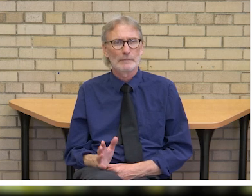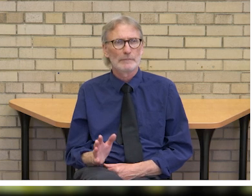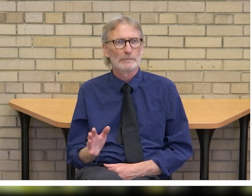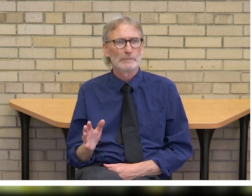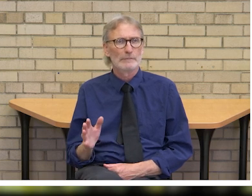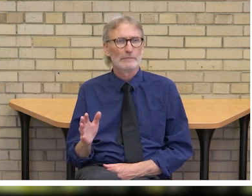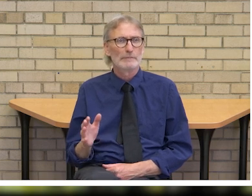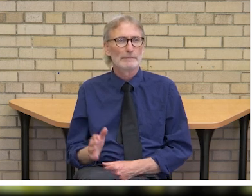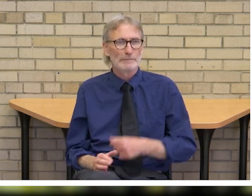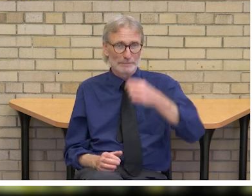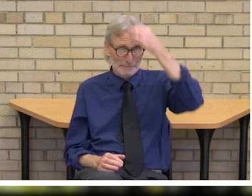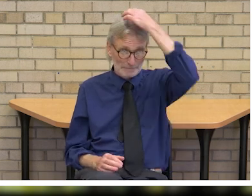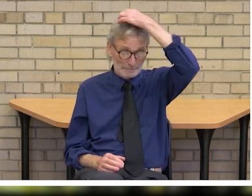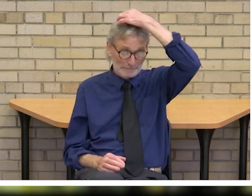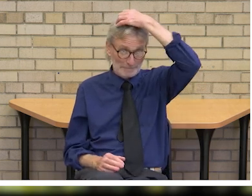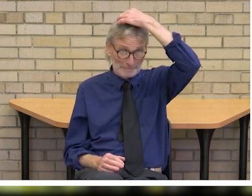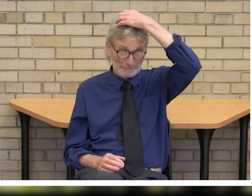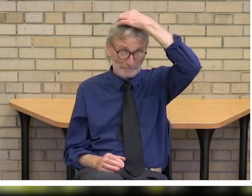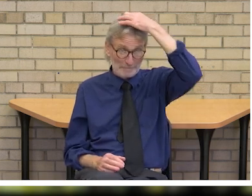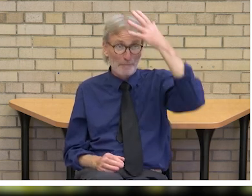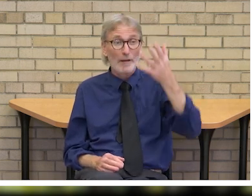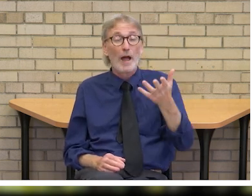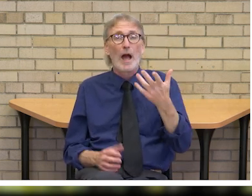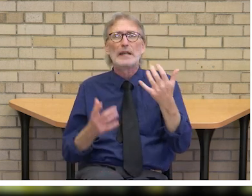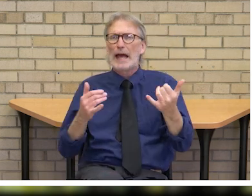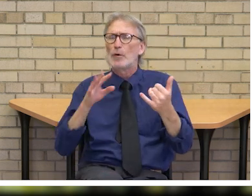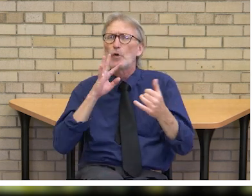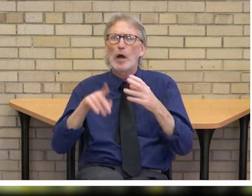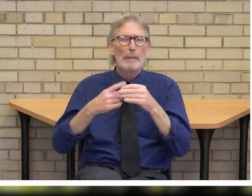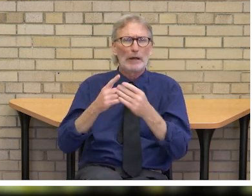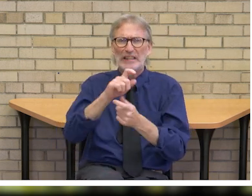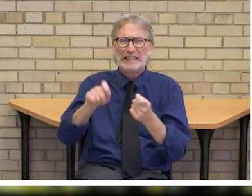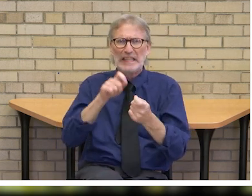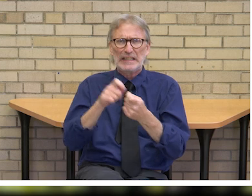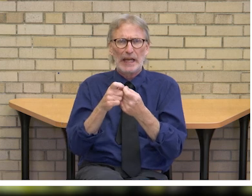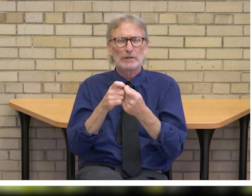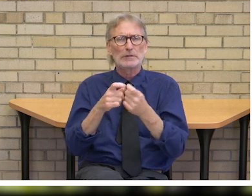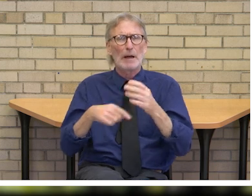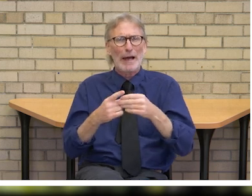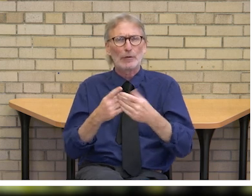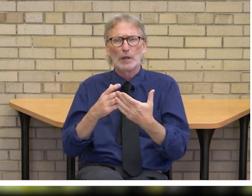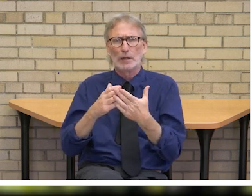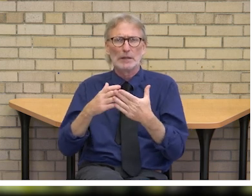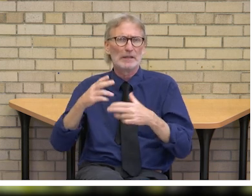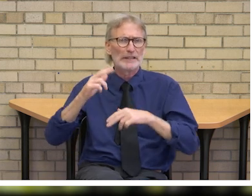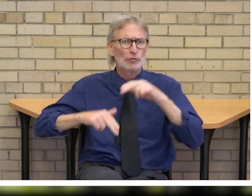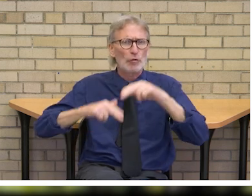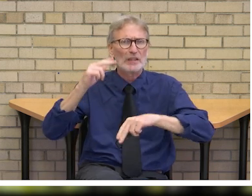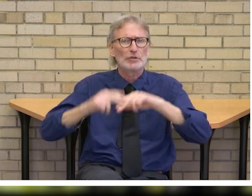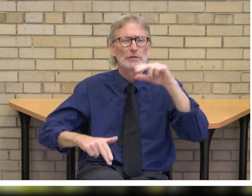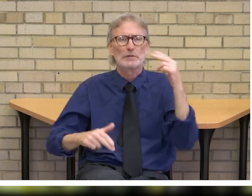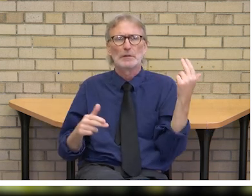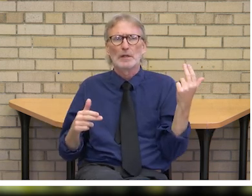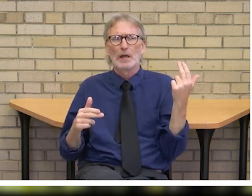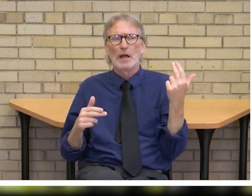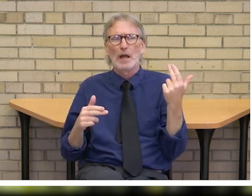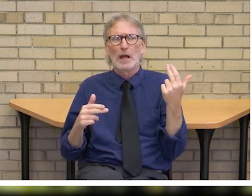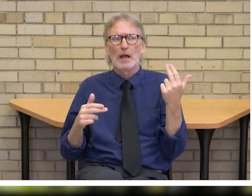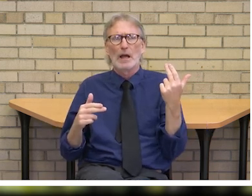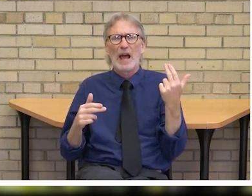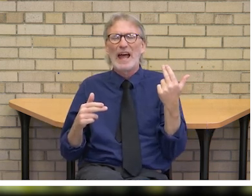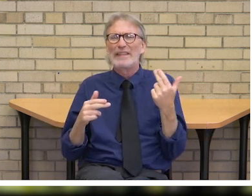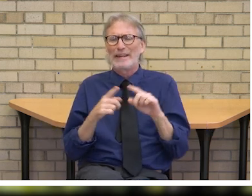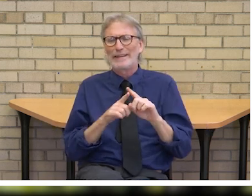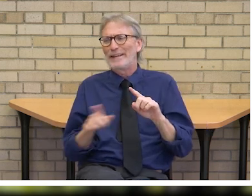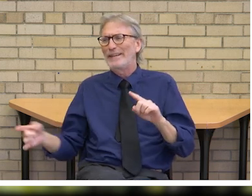So getting into some construction elements, talking about the detours, the vehicle detour is going to largely remain